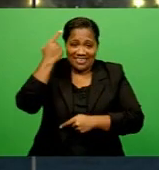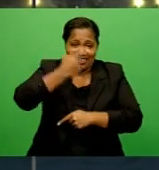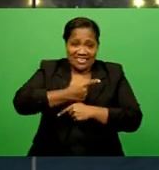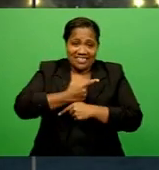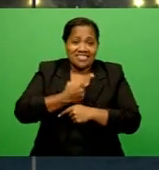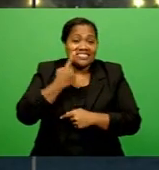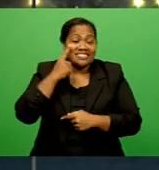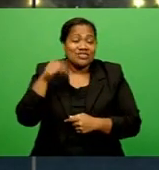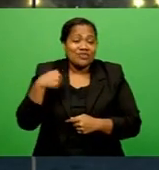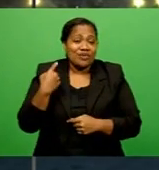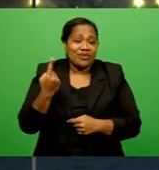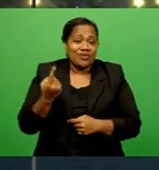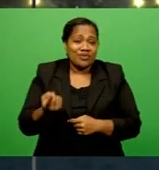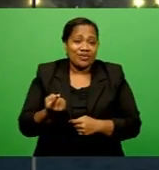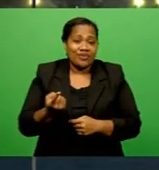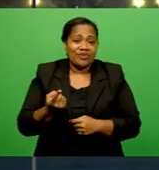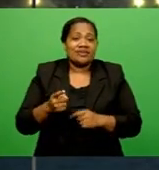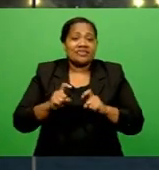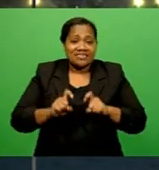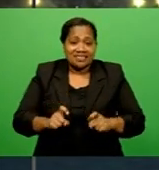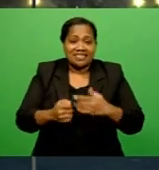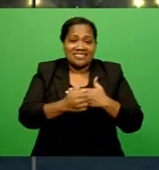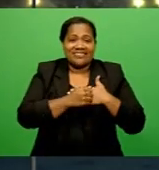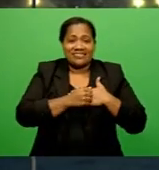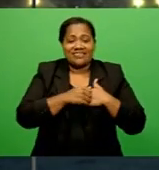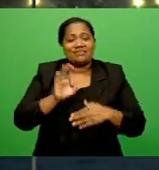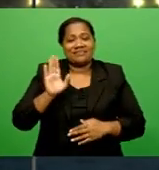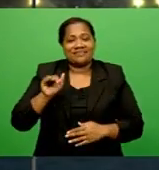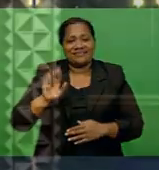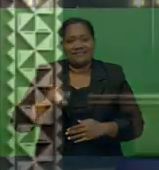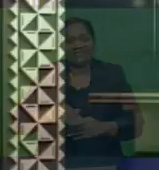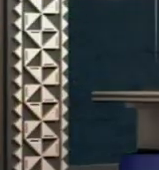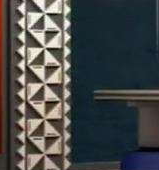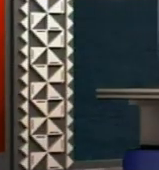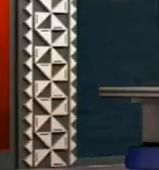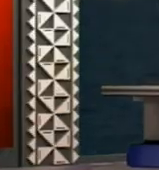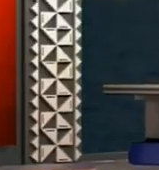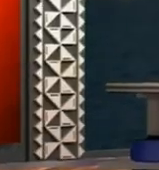I'll see you again tomorrow. Until then, stay safe. For the month.